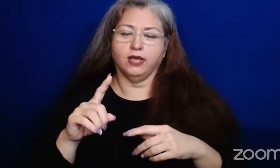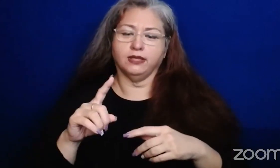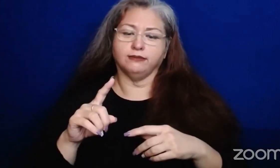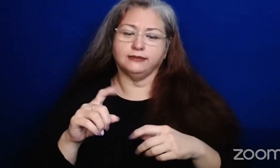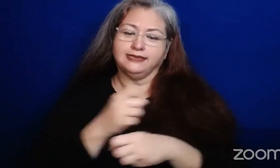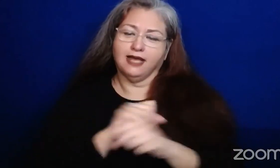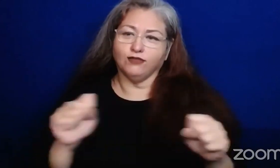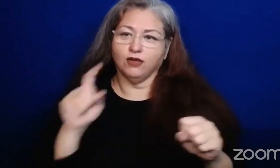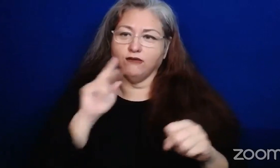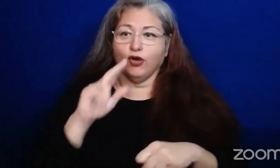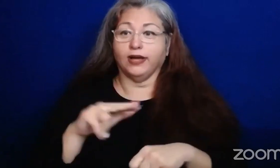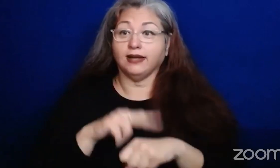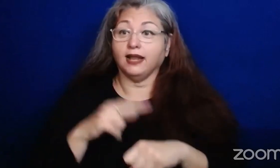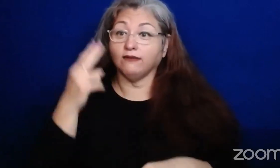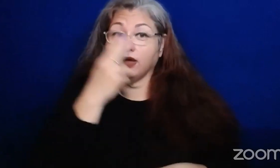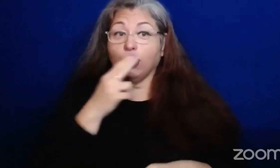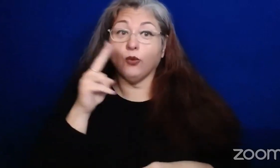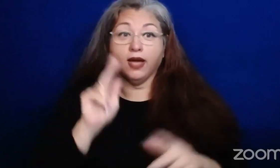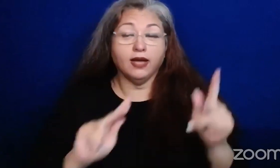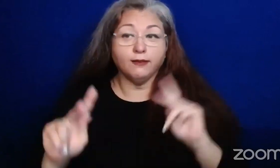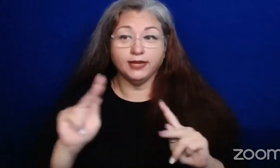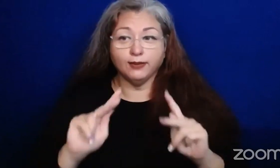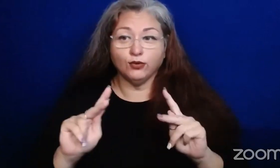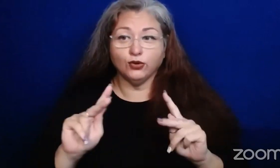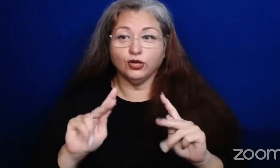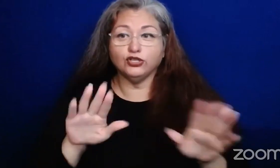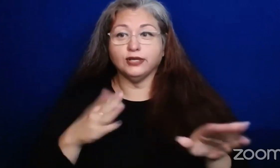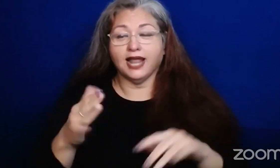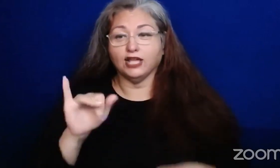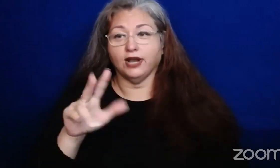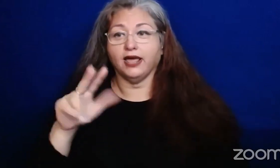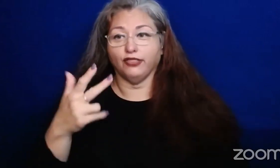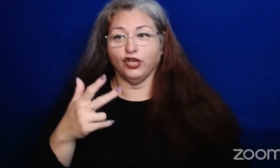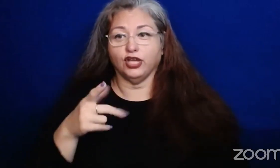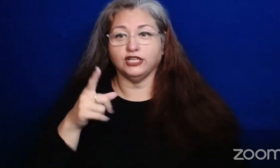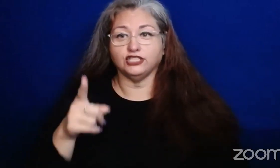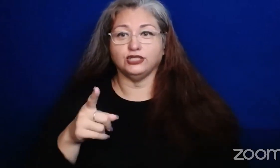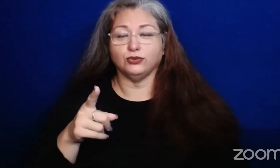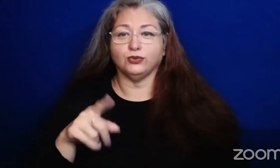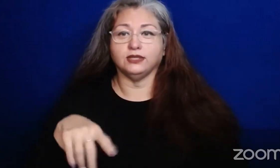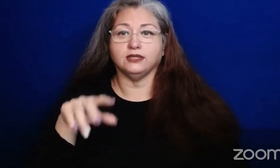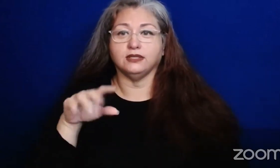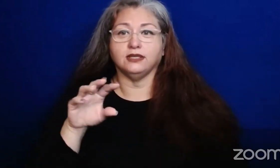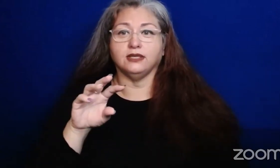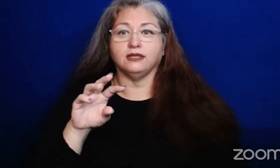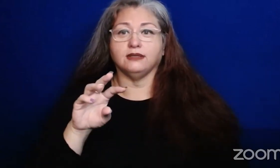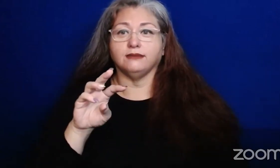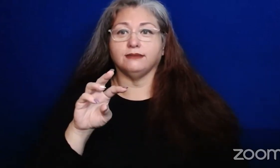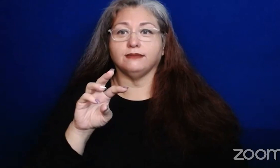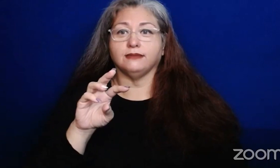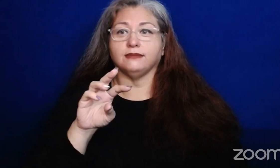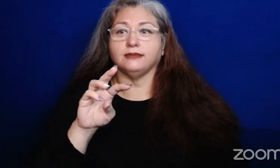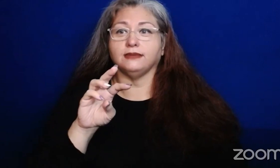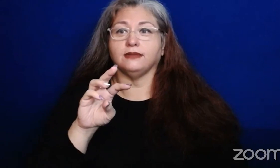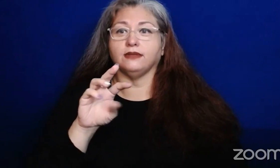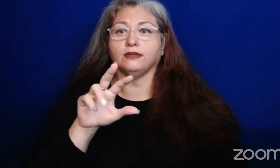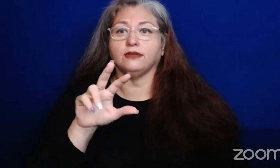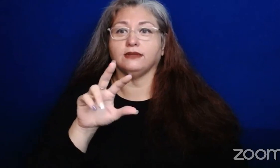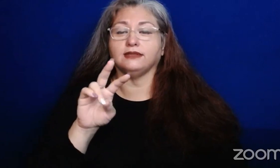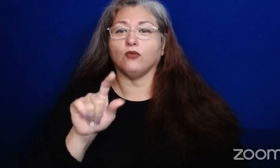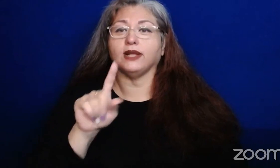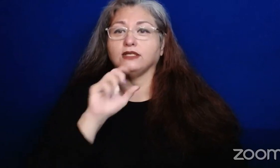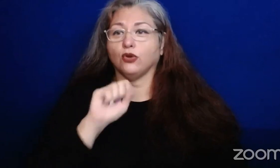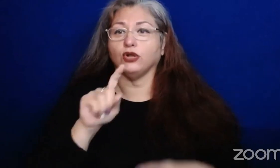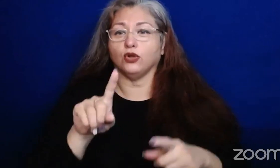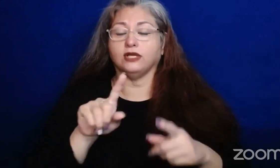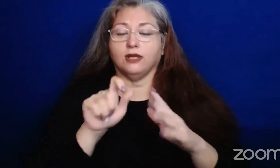for Native Hawaiian people, died on July 3rd. She was 71 years old. In her book, Notes from